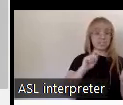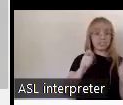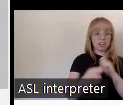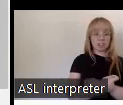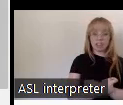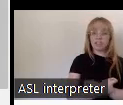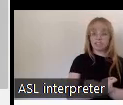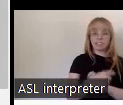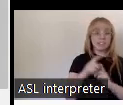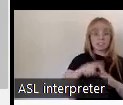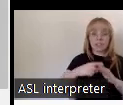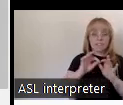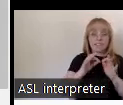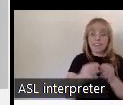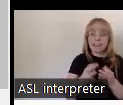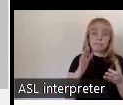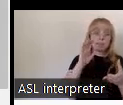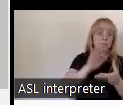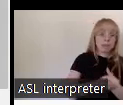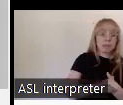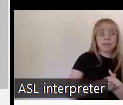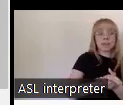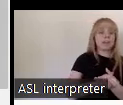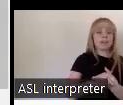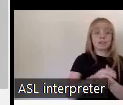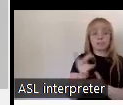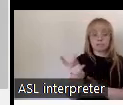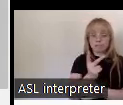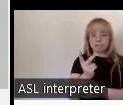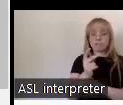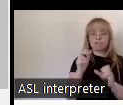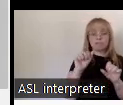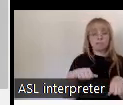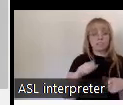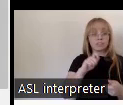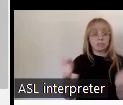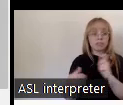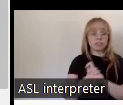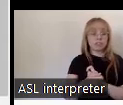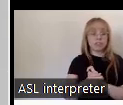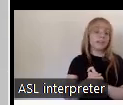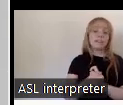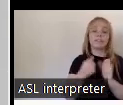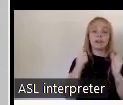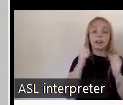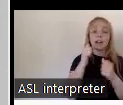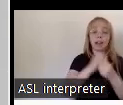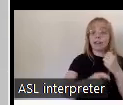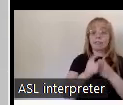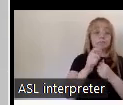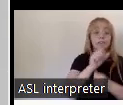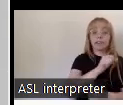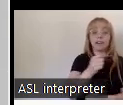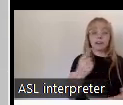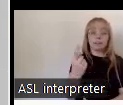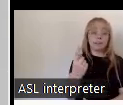I start a family or get married. Those things are likely to change, as they do for anyone and everyone. So